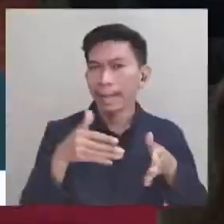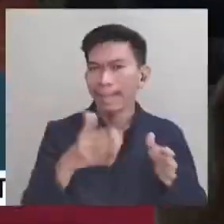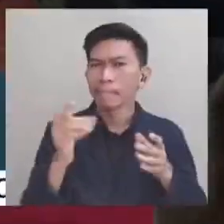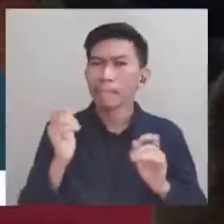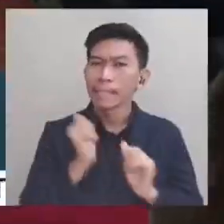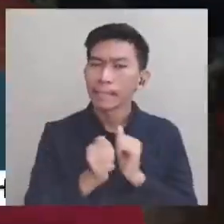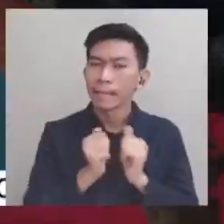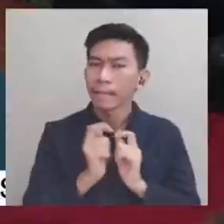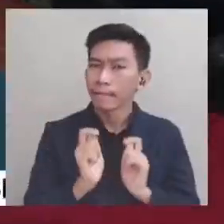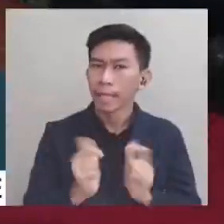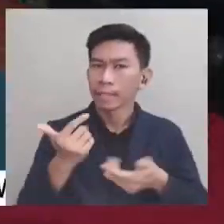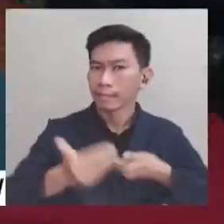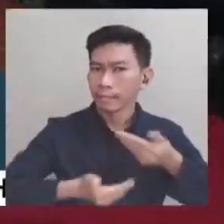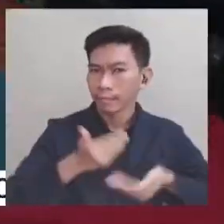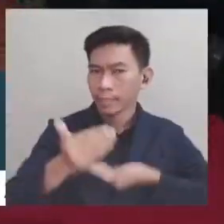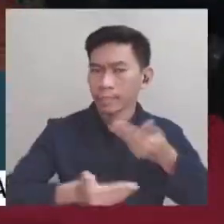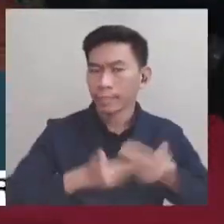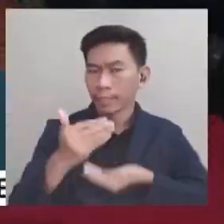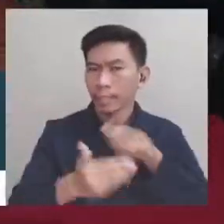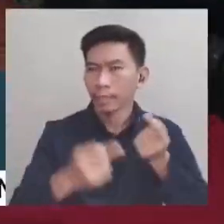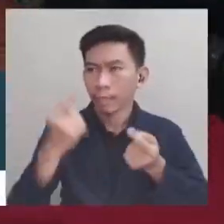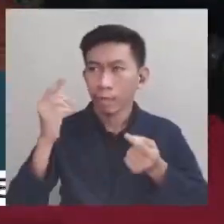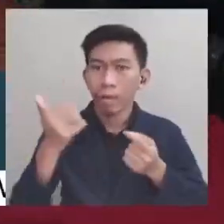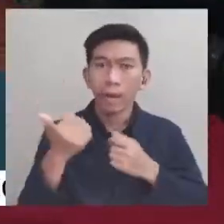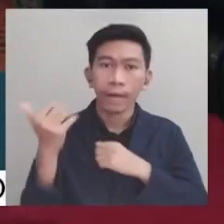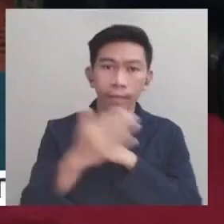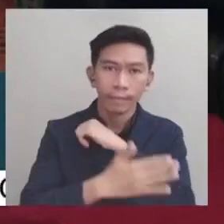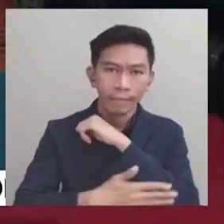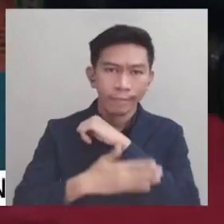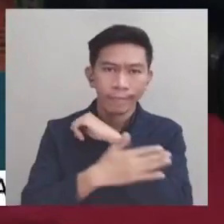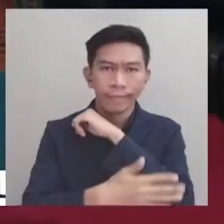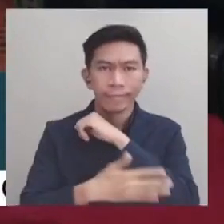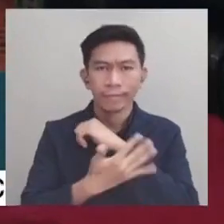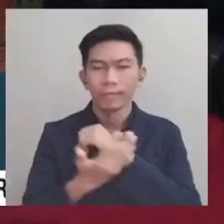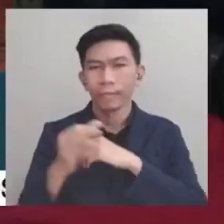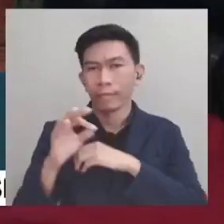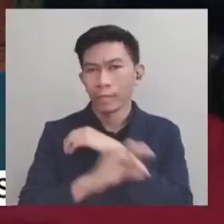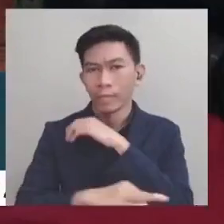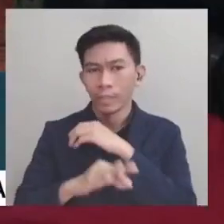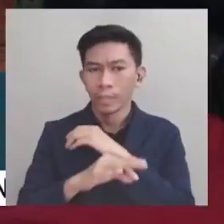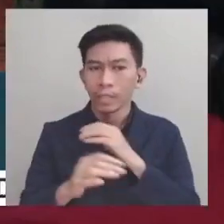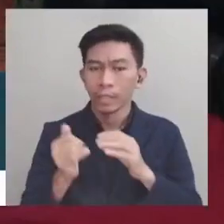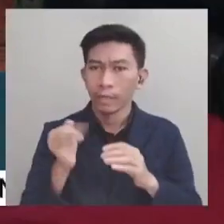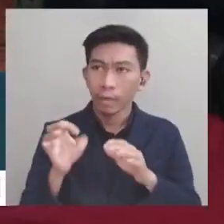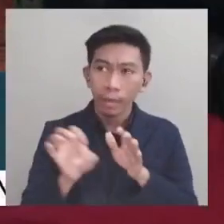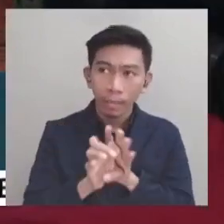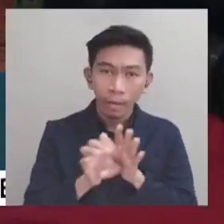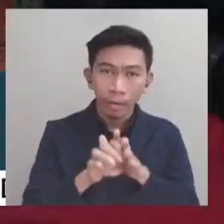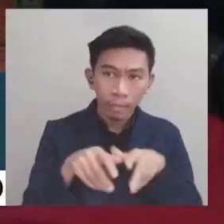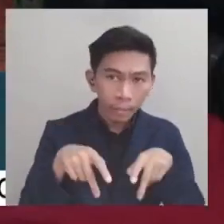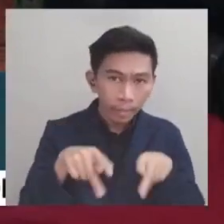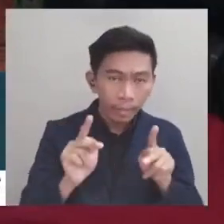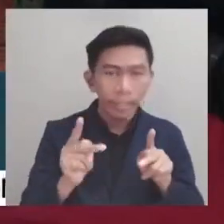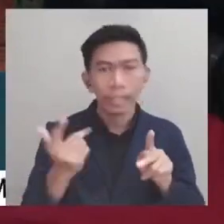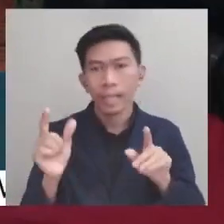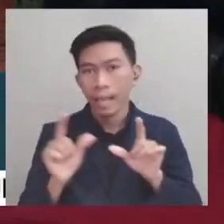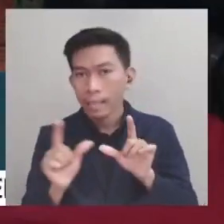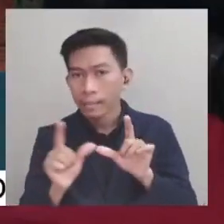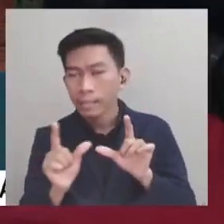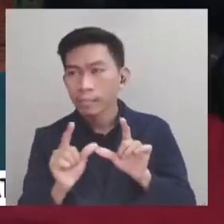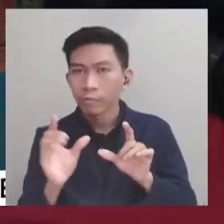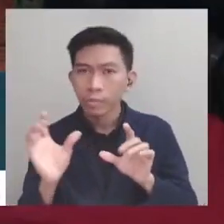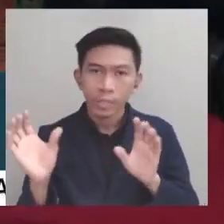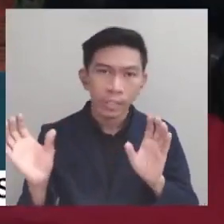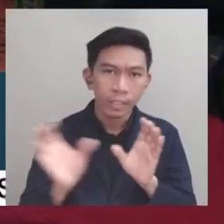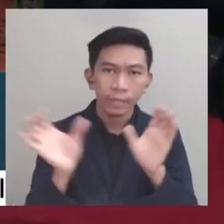and streamlining the processes and requirements for the issuance of needed permits, licenses, certifications, or authorizations